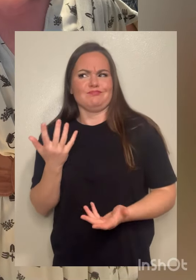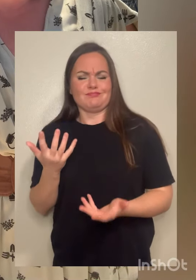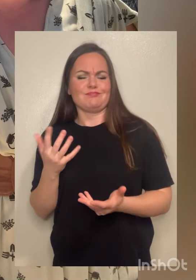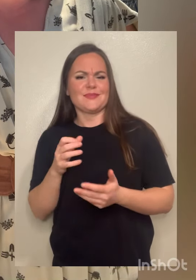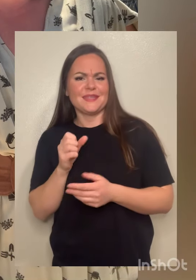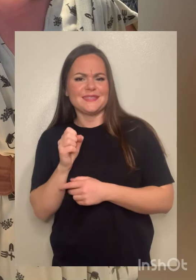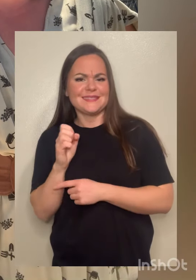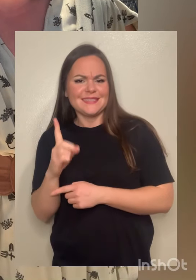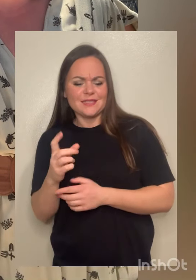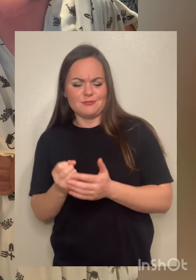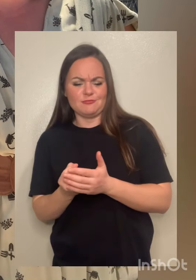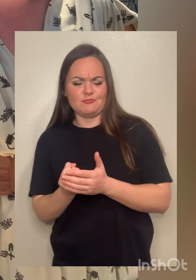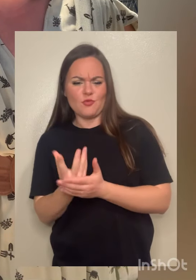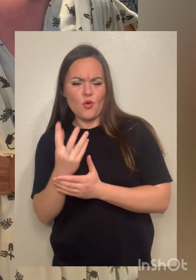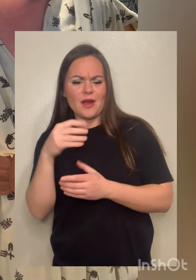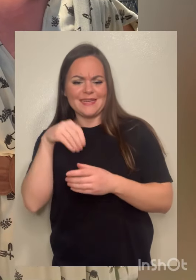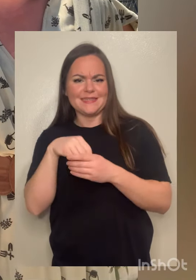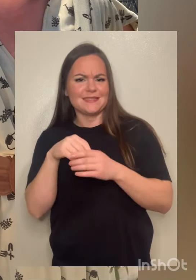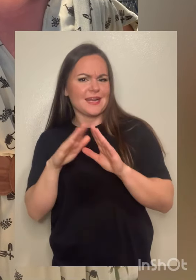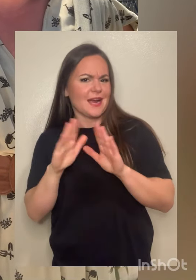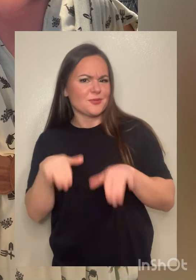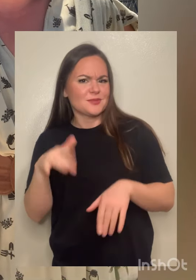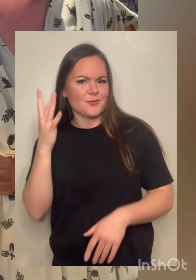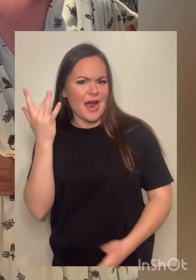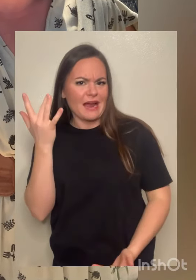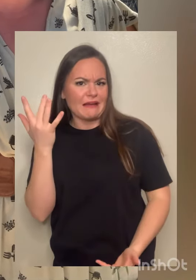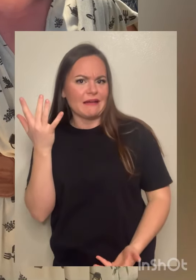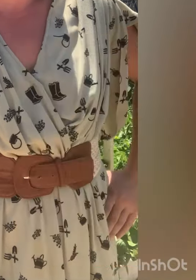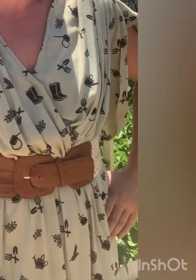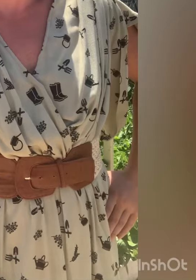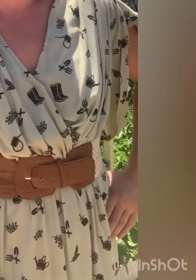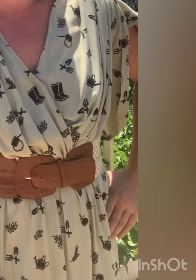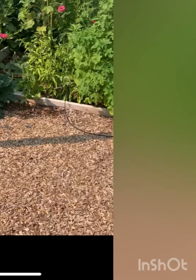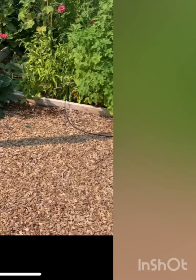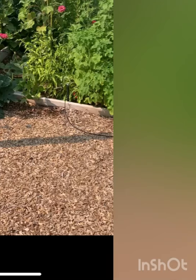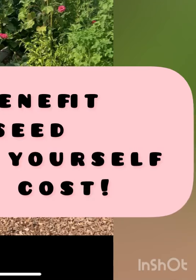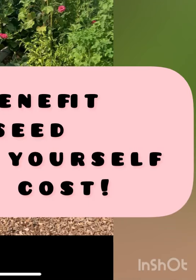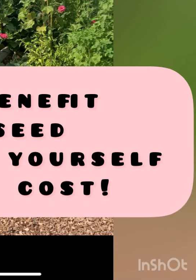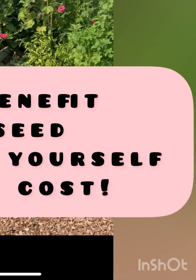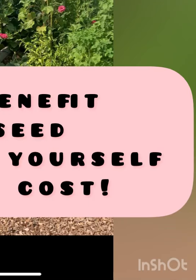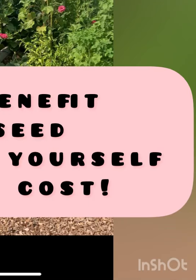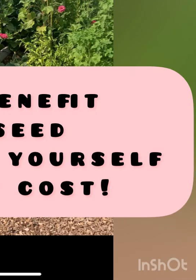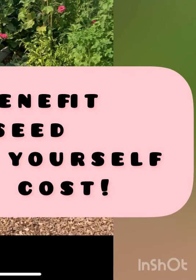is the point of starting seeds indoors? Can't I just plant them outside?